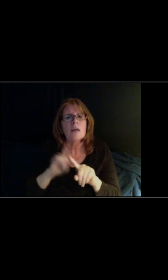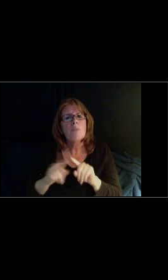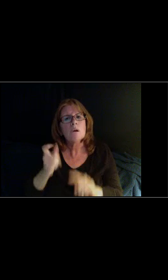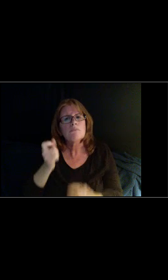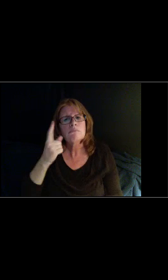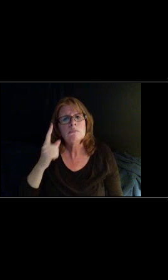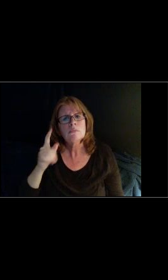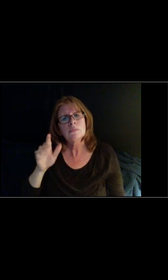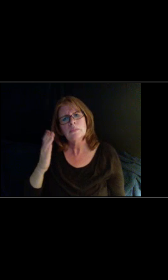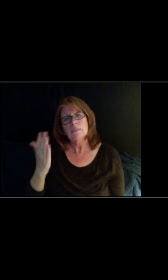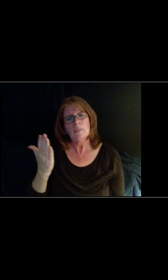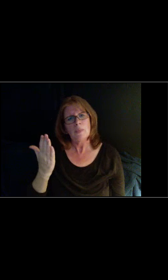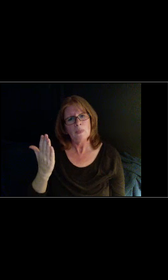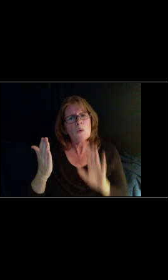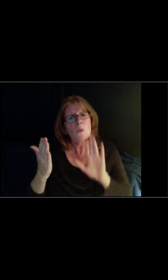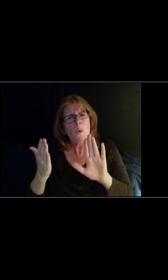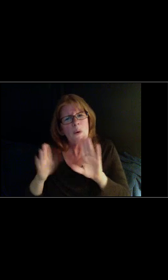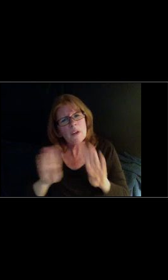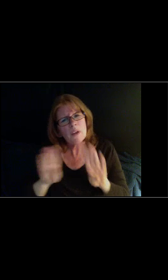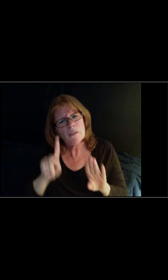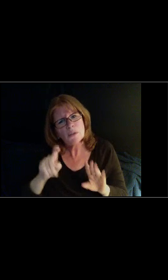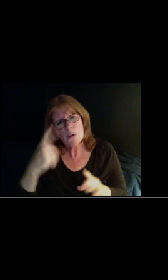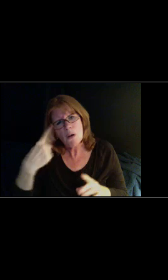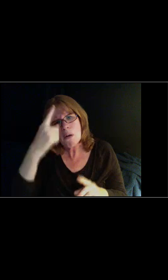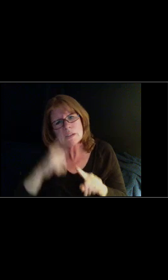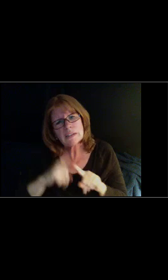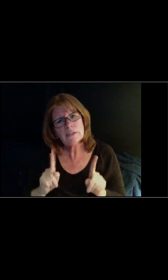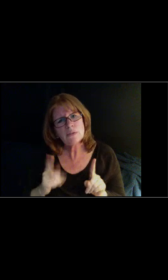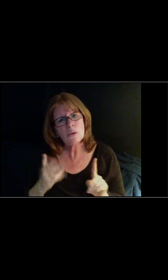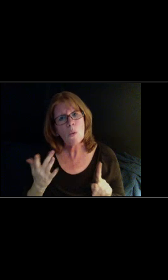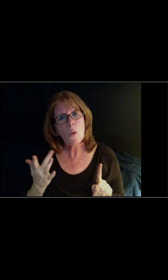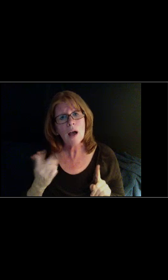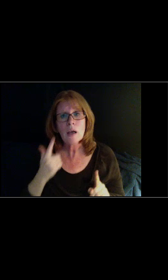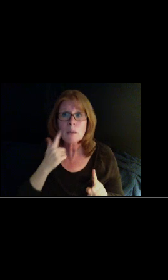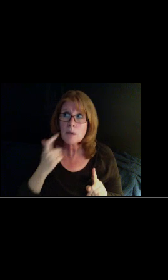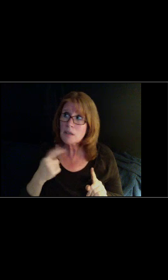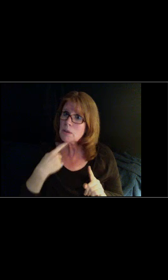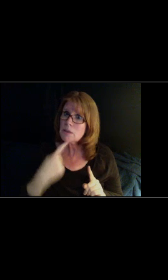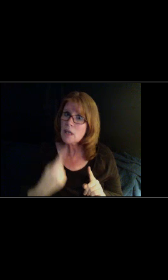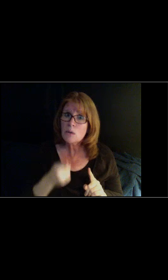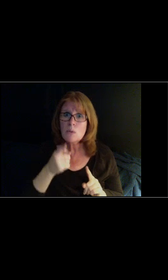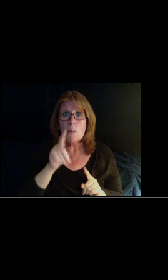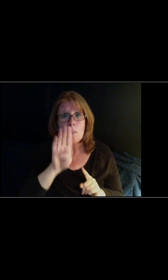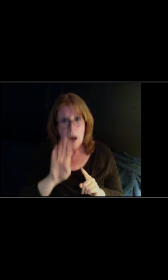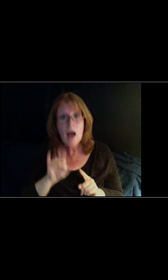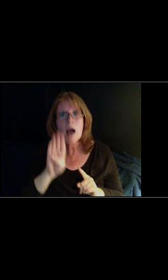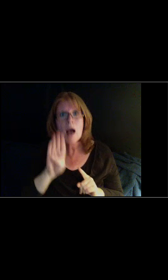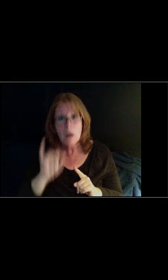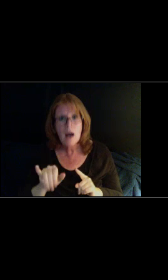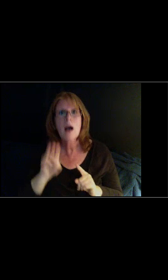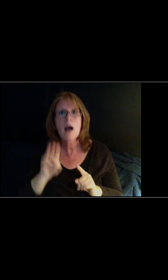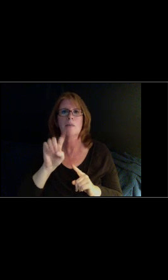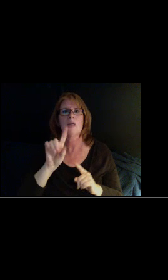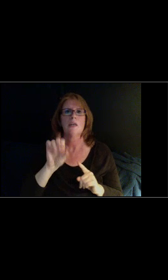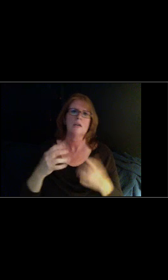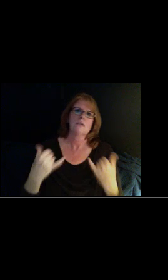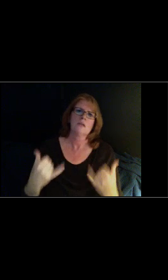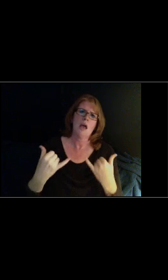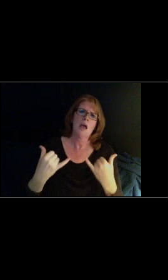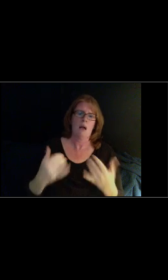So we've had the same code of ethics, but we kept changing our